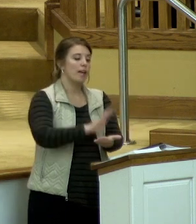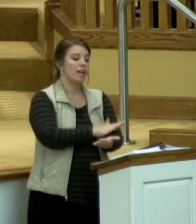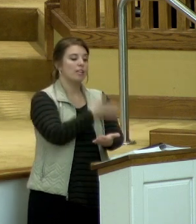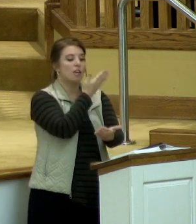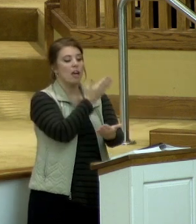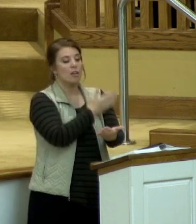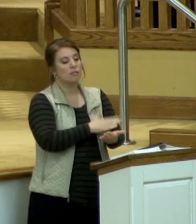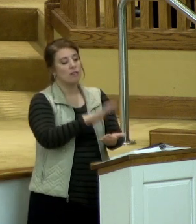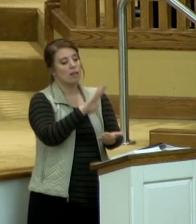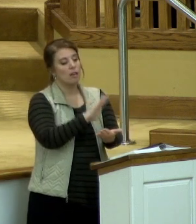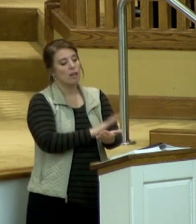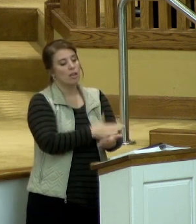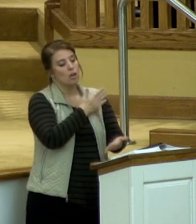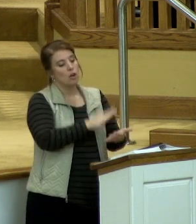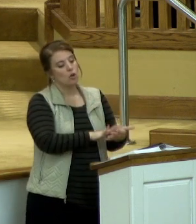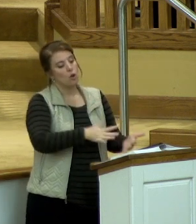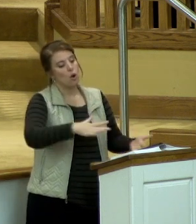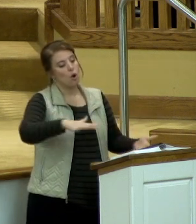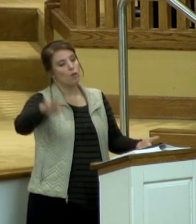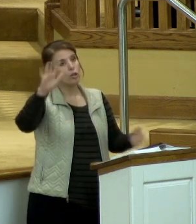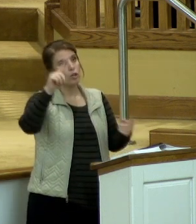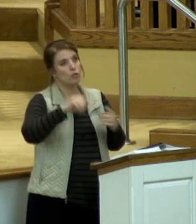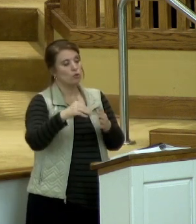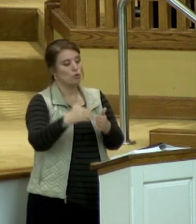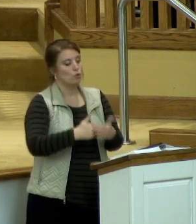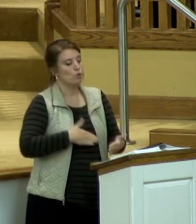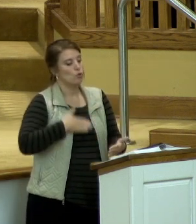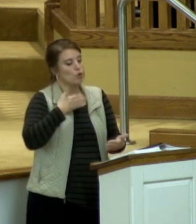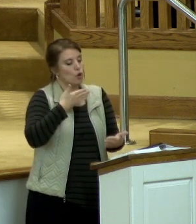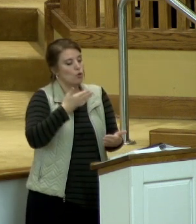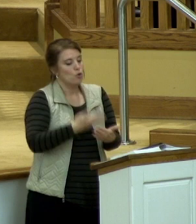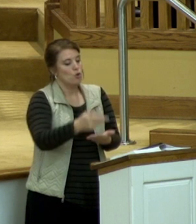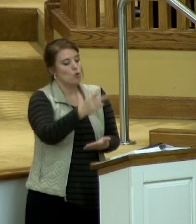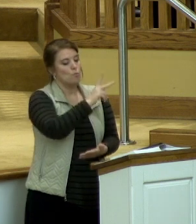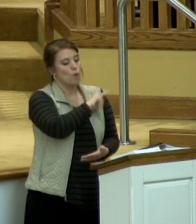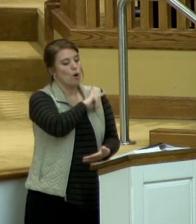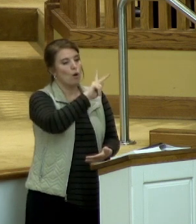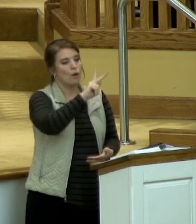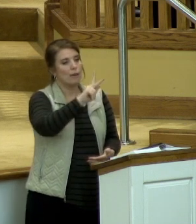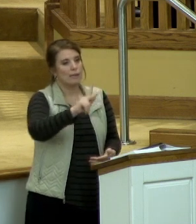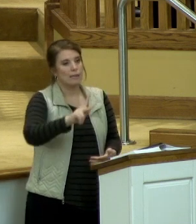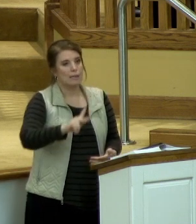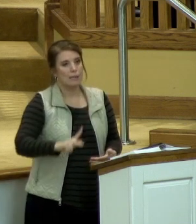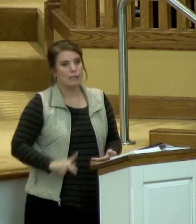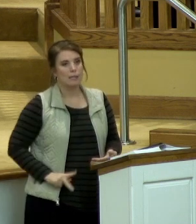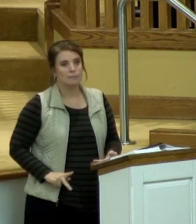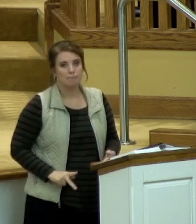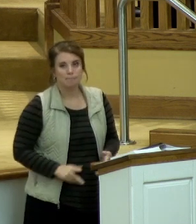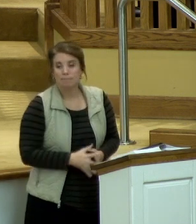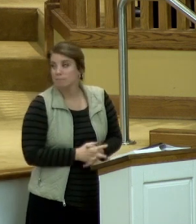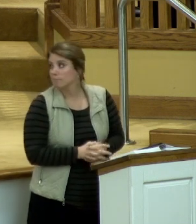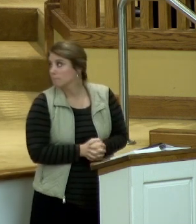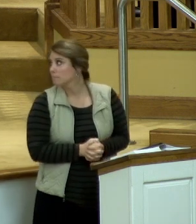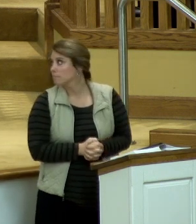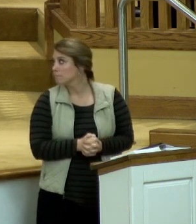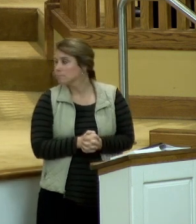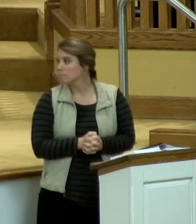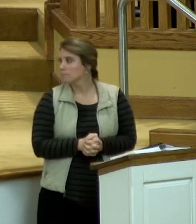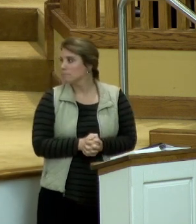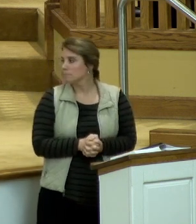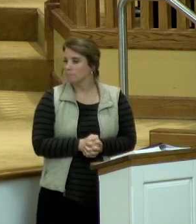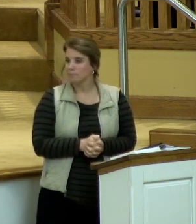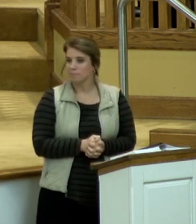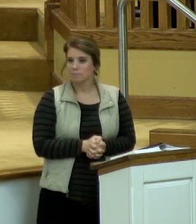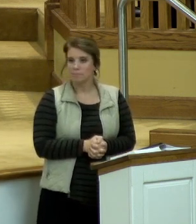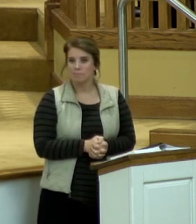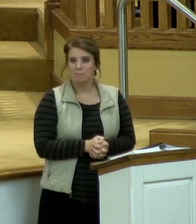herald angels sing, glory to the newborn King.